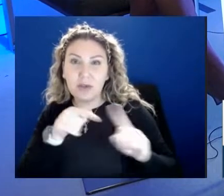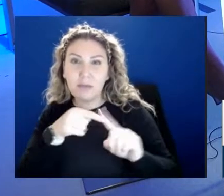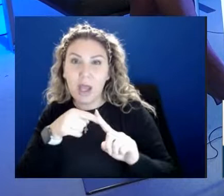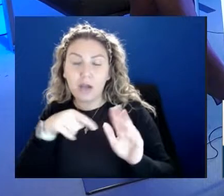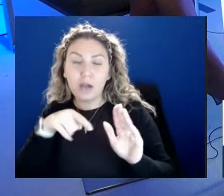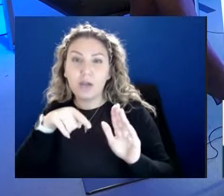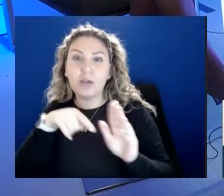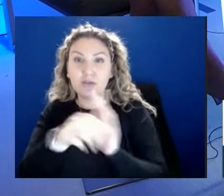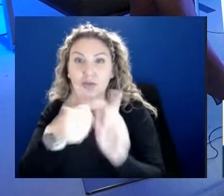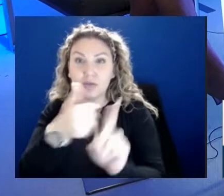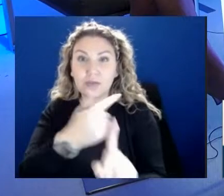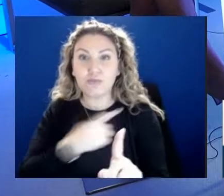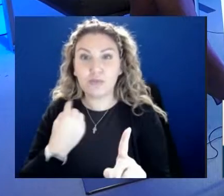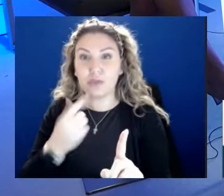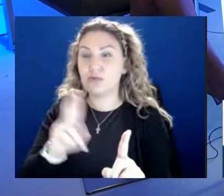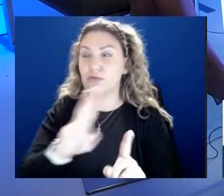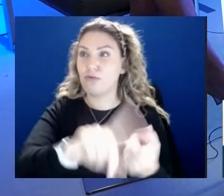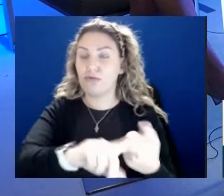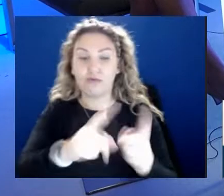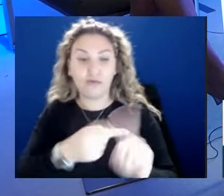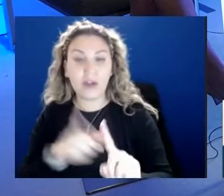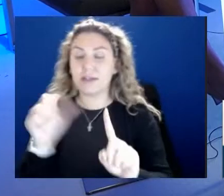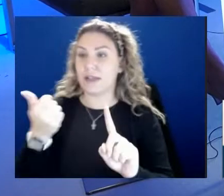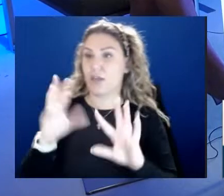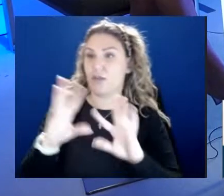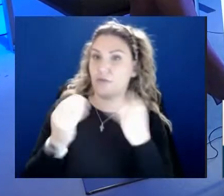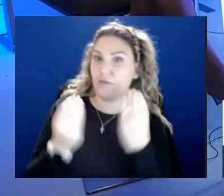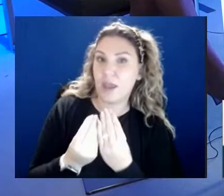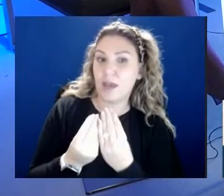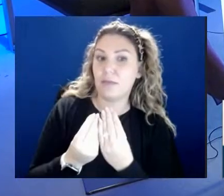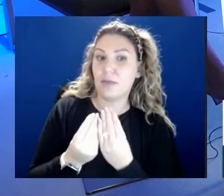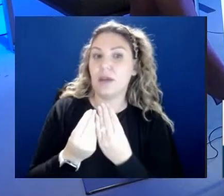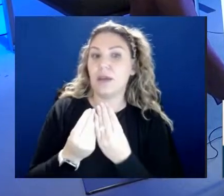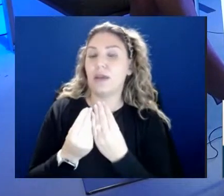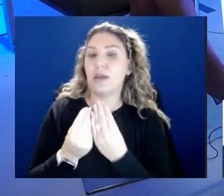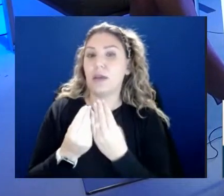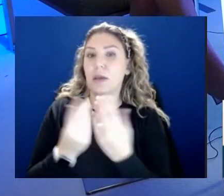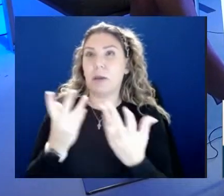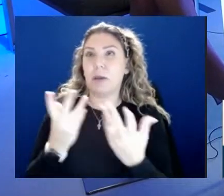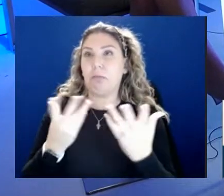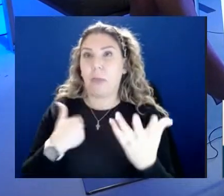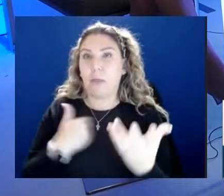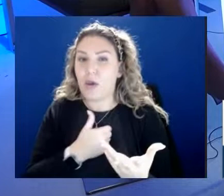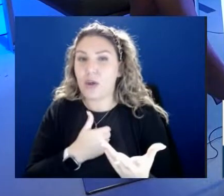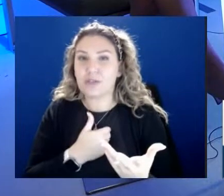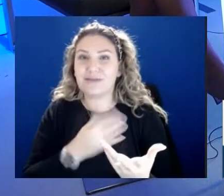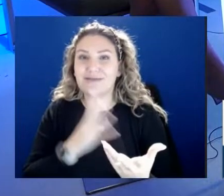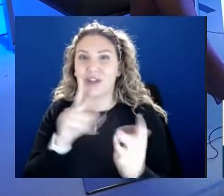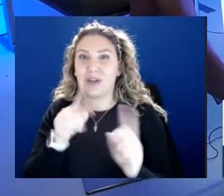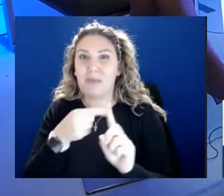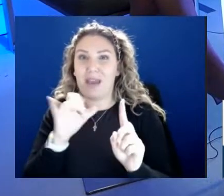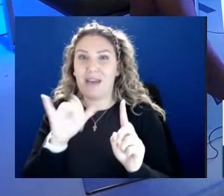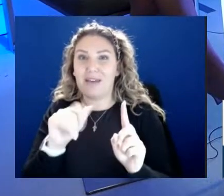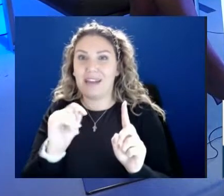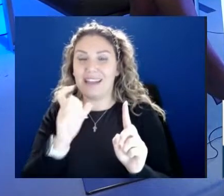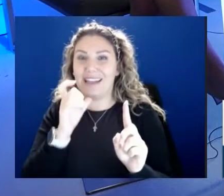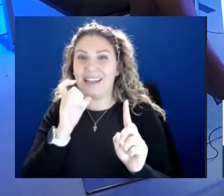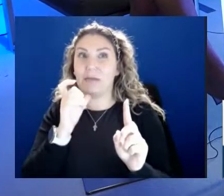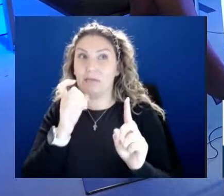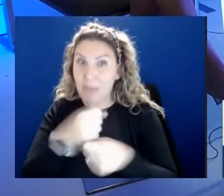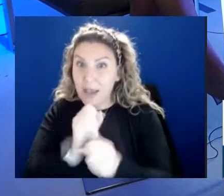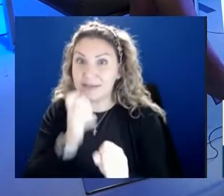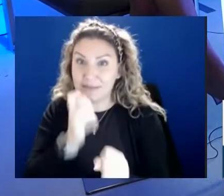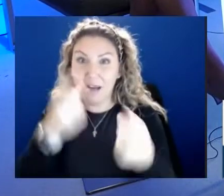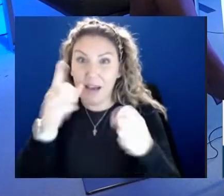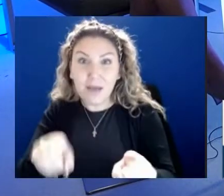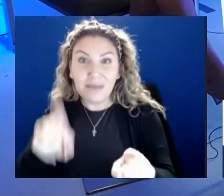themselves or other family members. Talking about it does not make it happen. Very good advice, because I've asked that, and Dr. Johnson, we've talked about